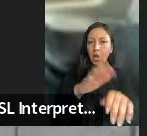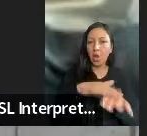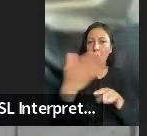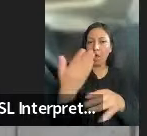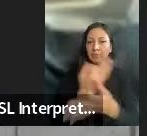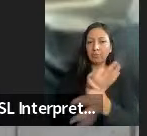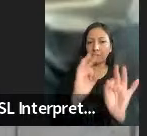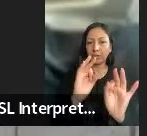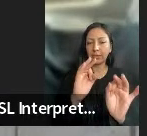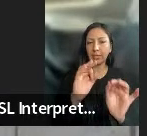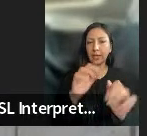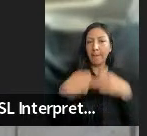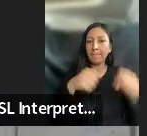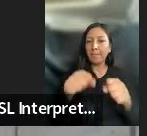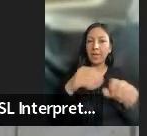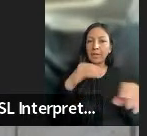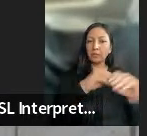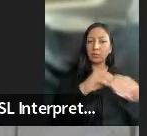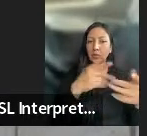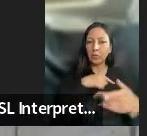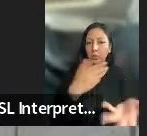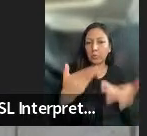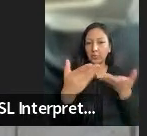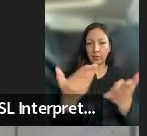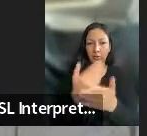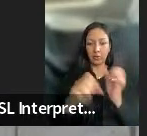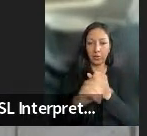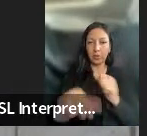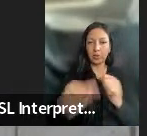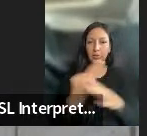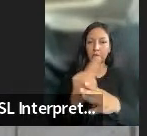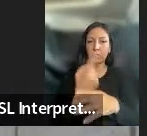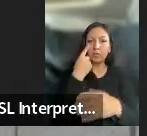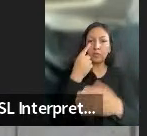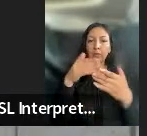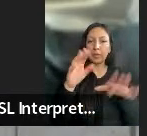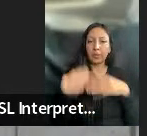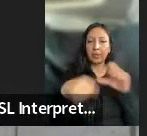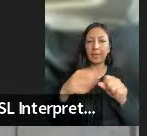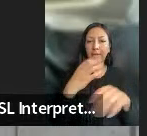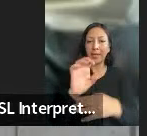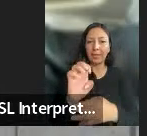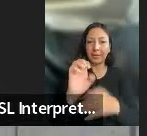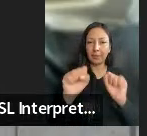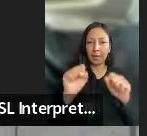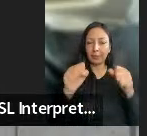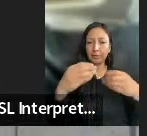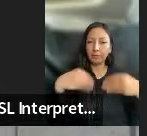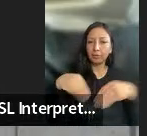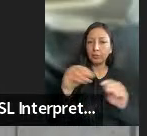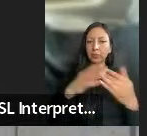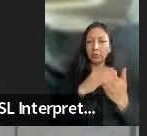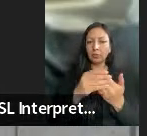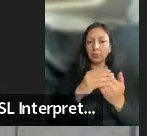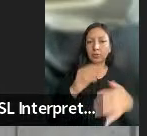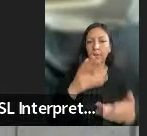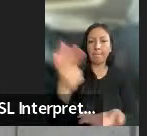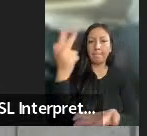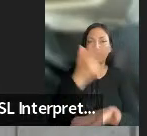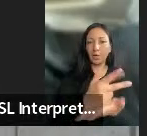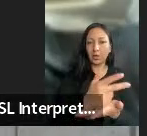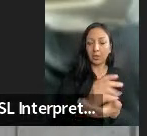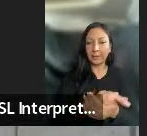storage, we propose a new commercial use for public bicycle and e-micromobility parking.